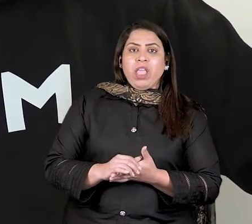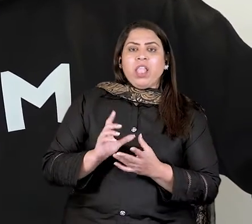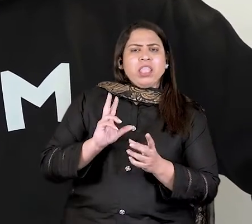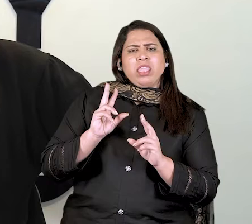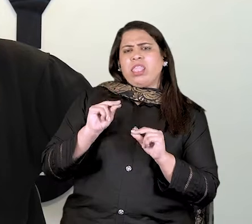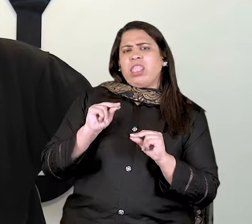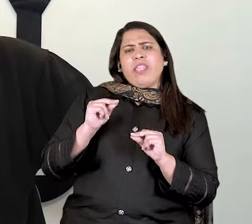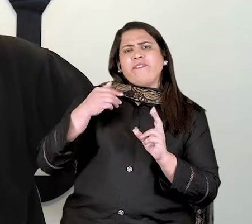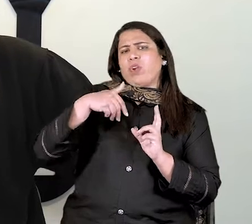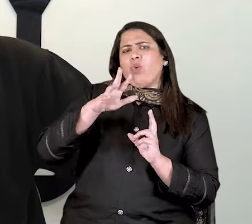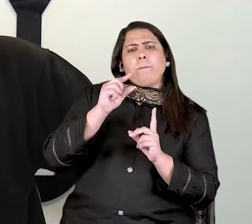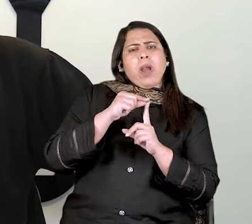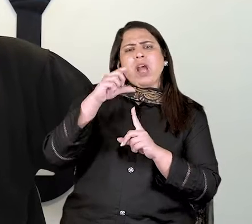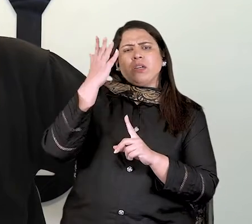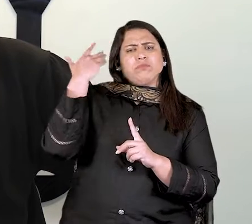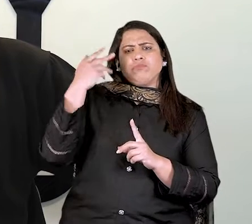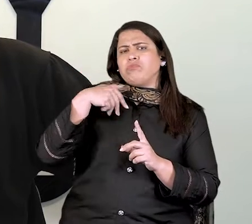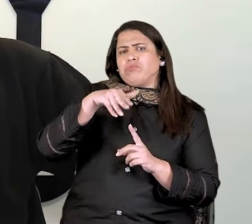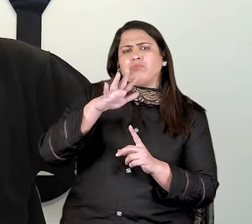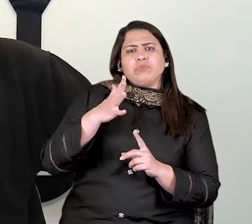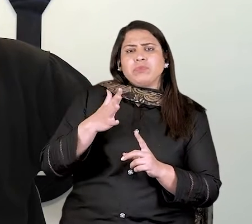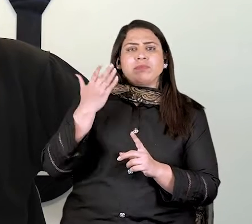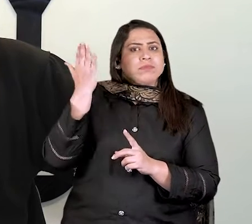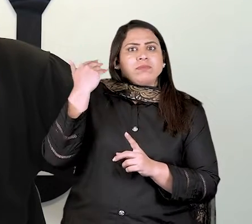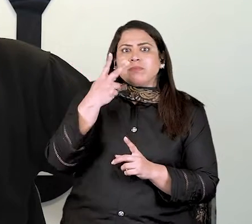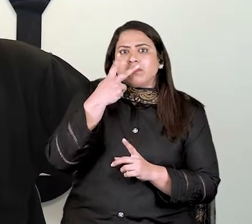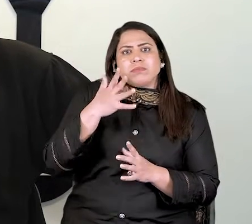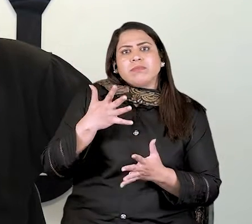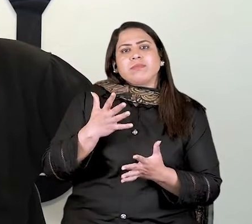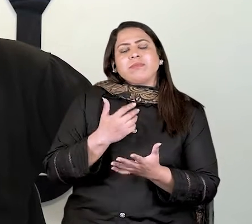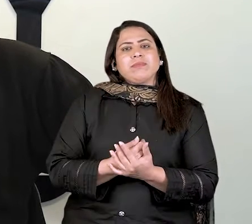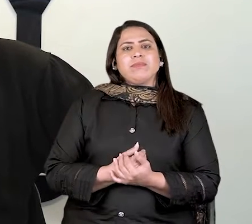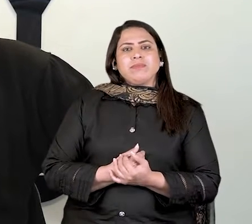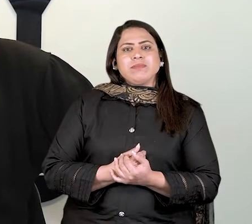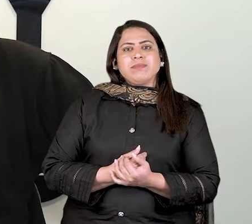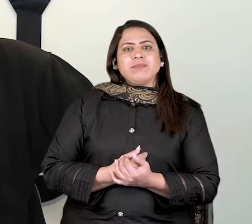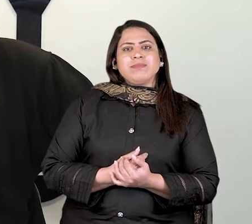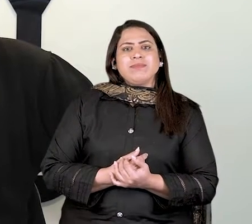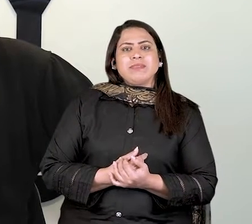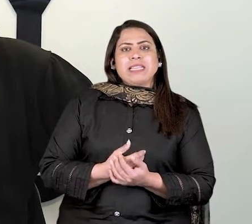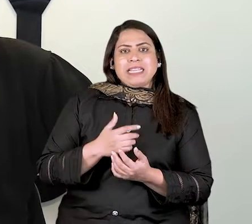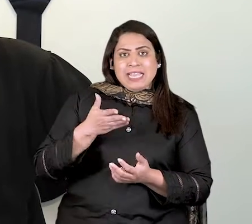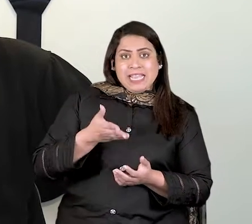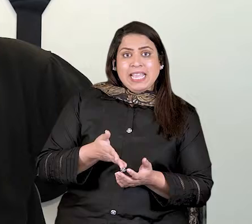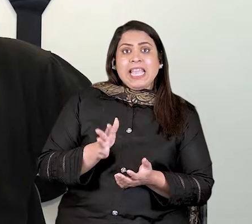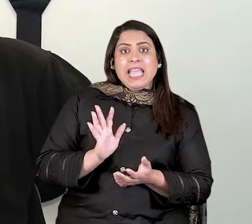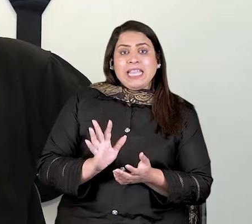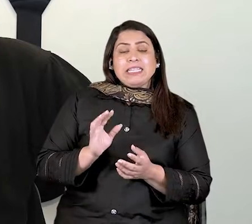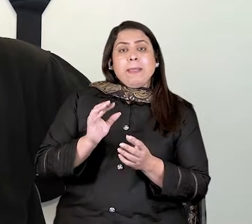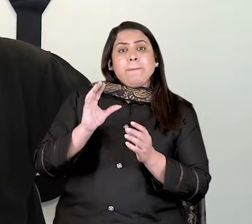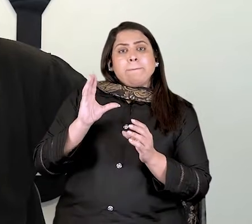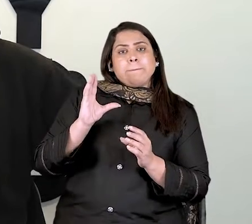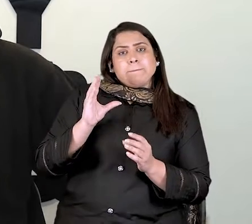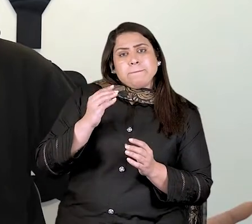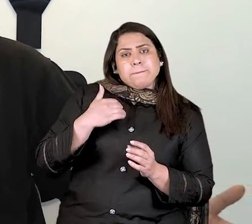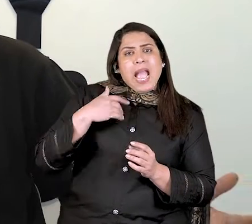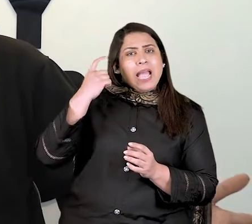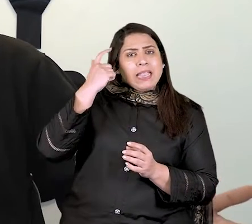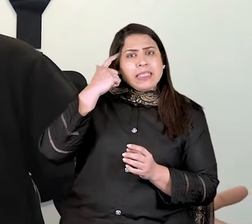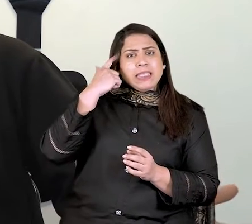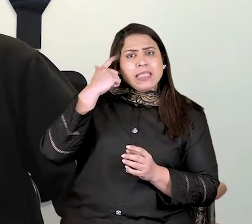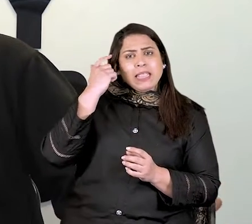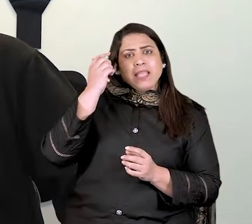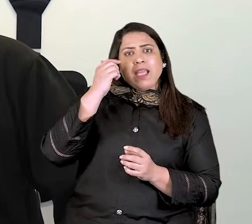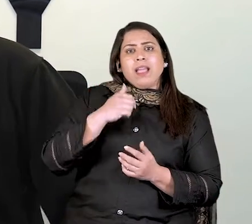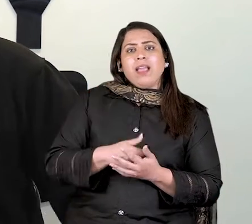more of that around as well. And I think, Kashif, you know what, I would never go Pakistan. You had never been to Pakistan? No, I